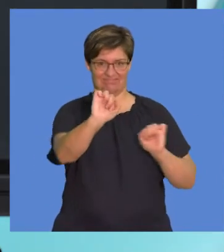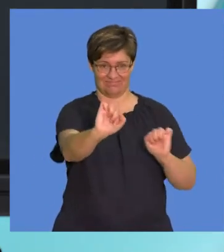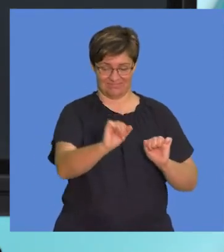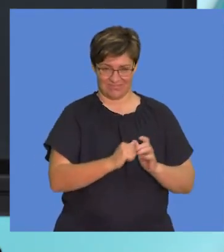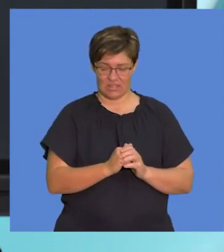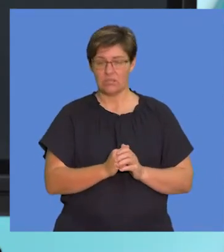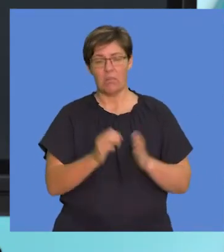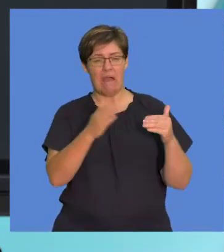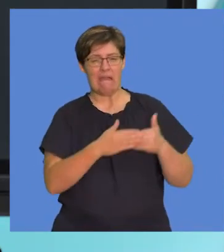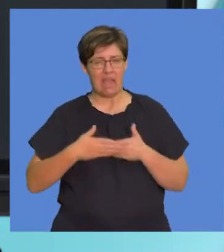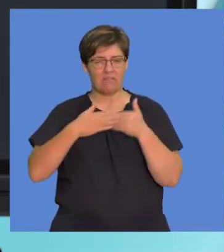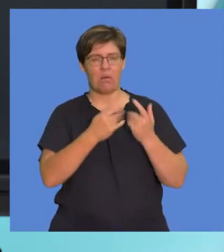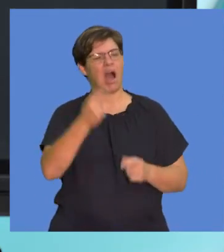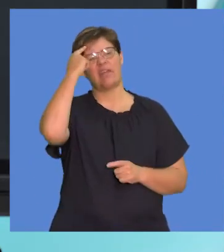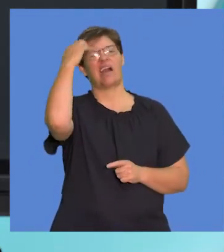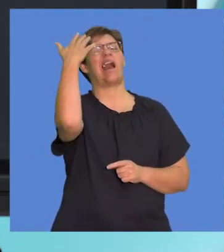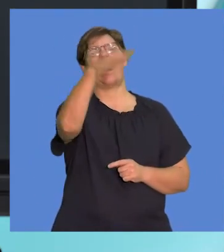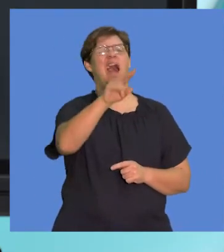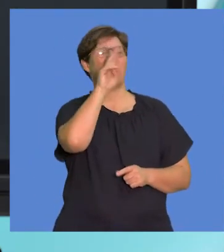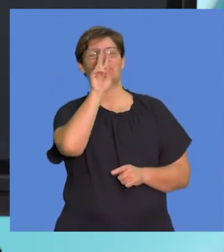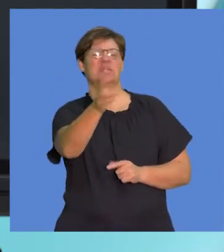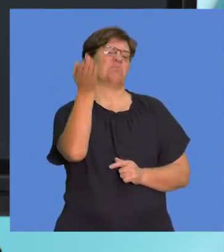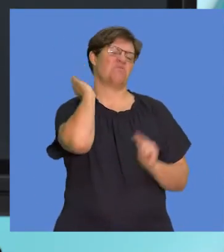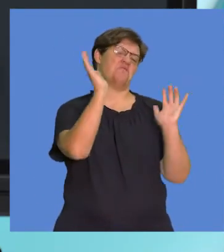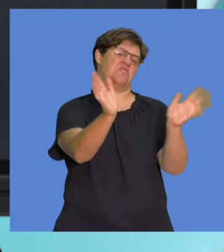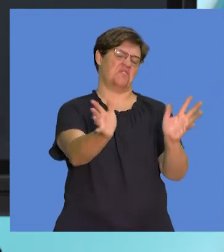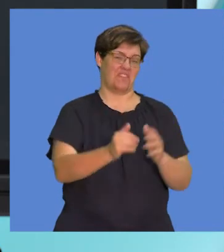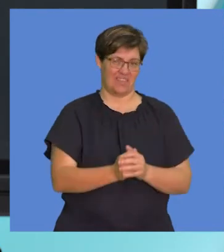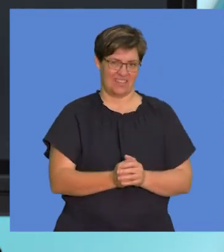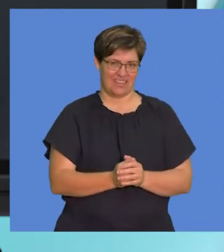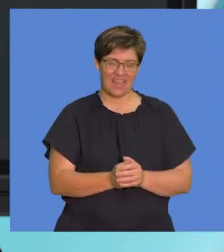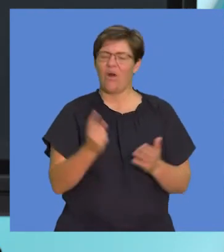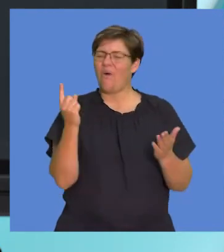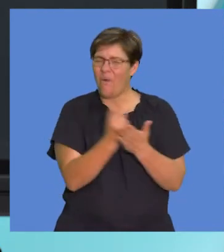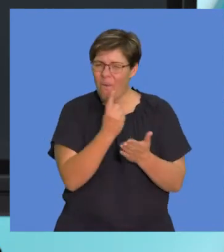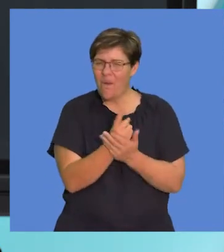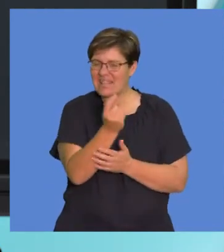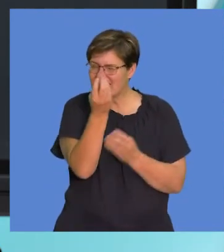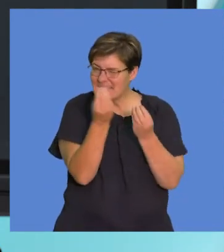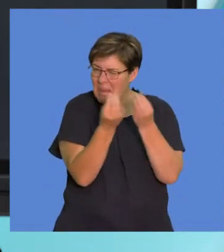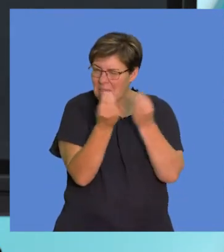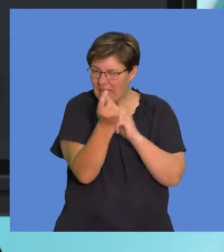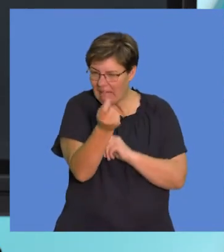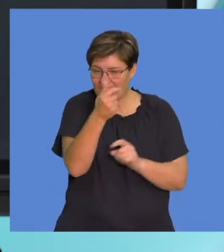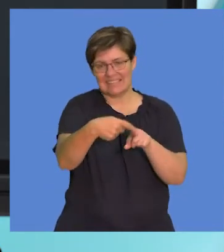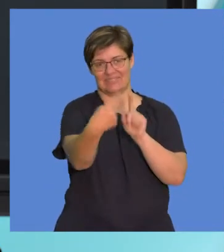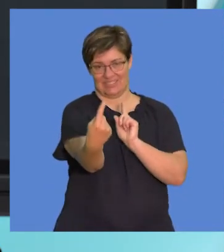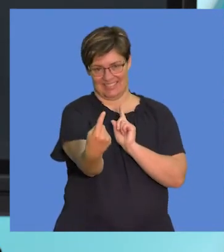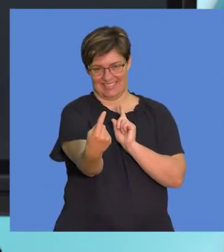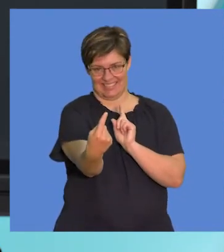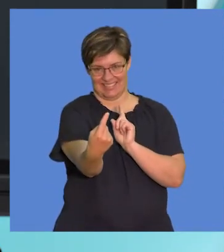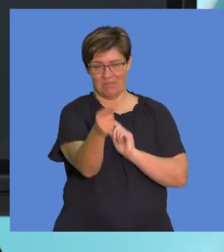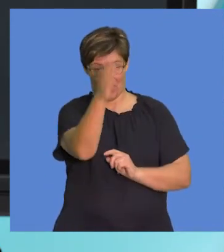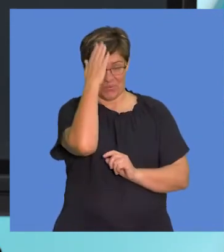be careful with the familiarity thing to say, oh, I've seen this before. There is always something that would differ from what you are familiar with.